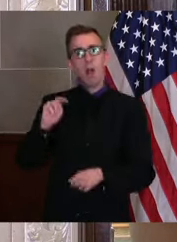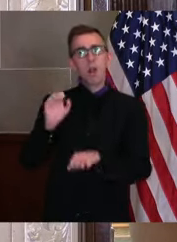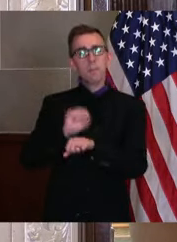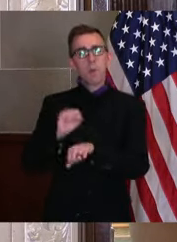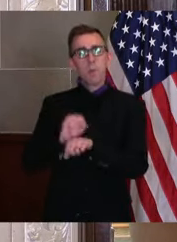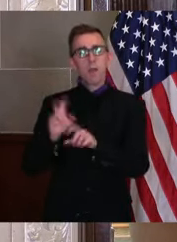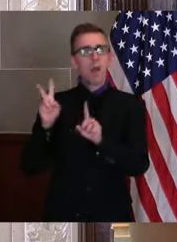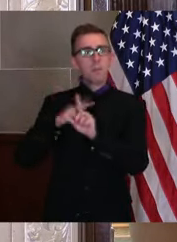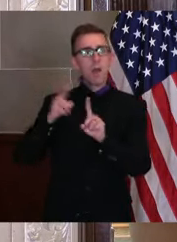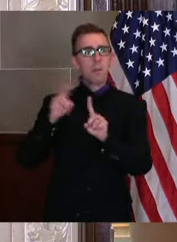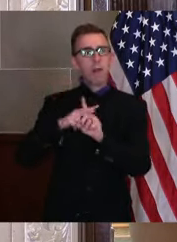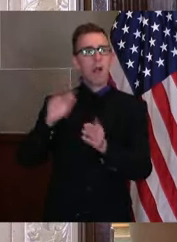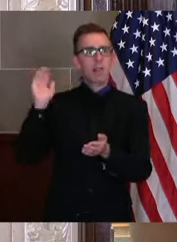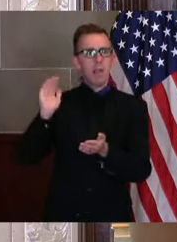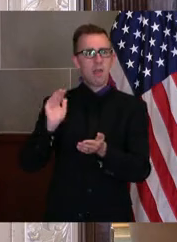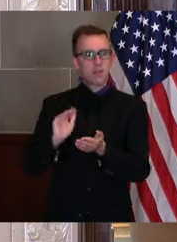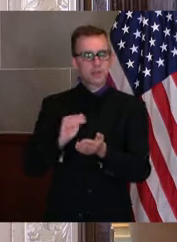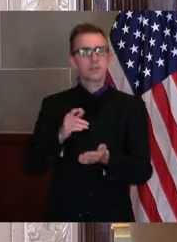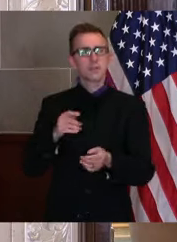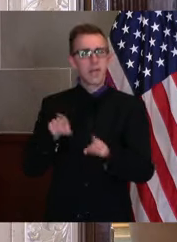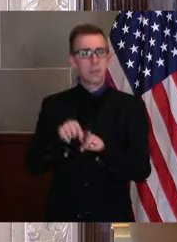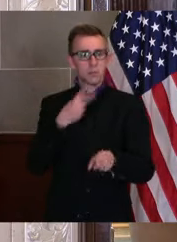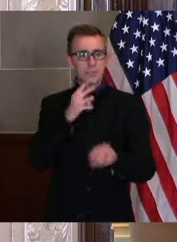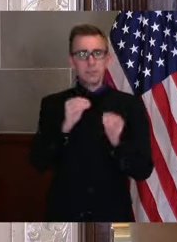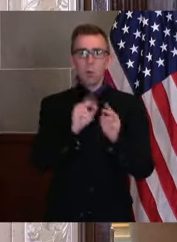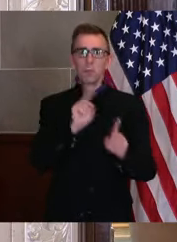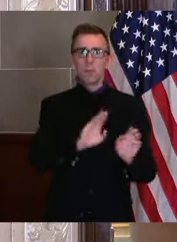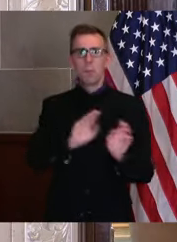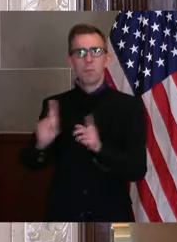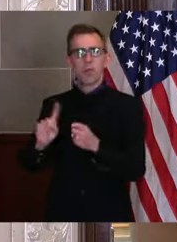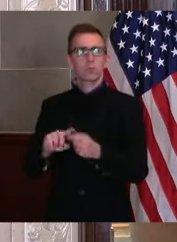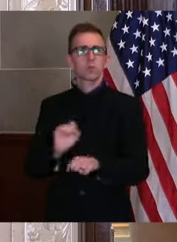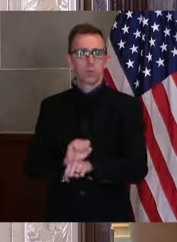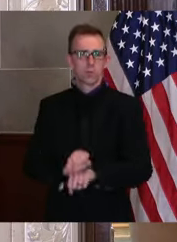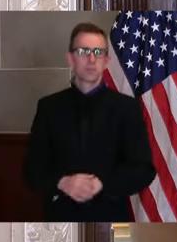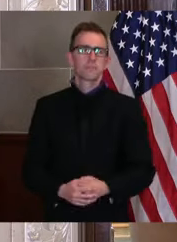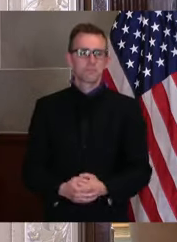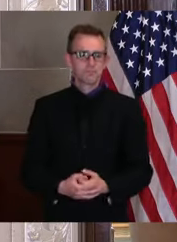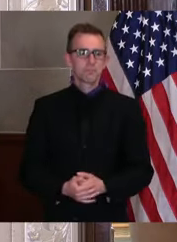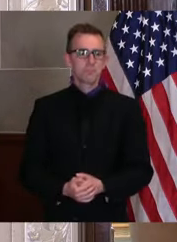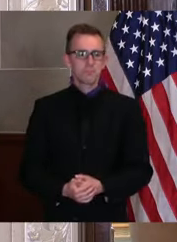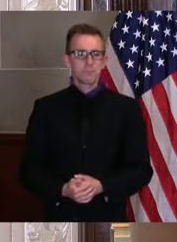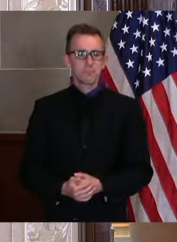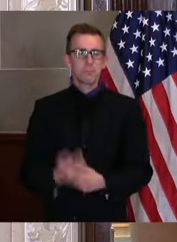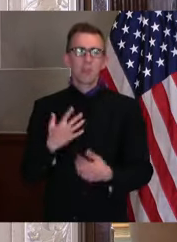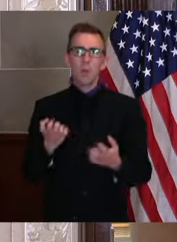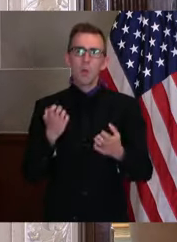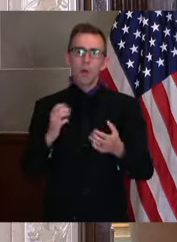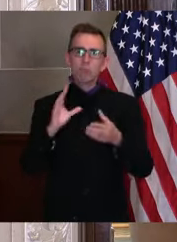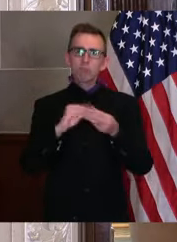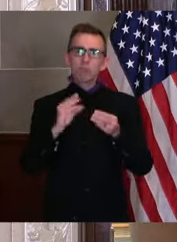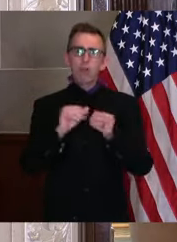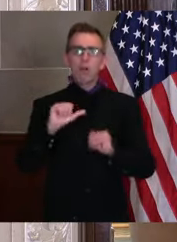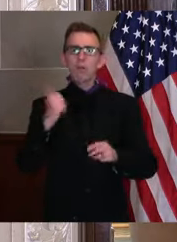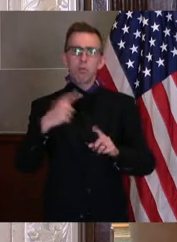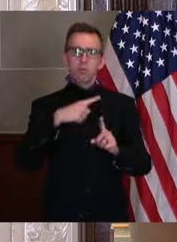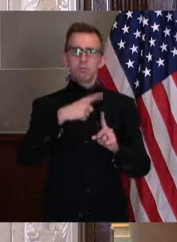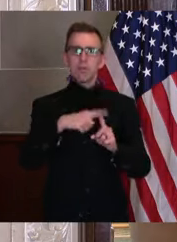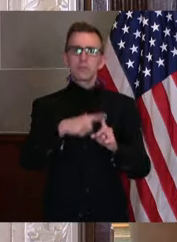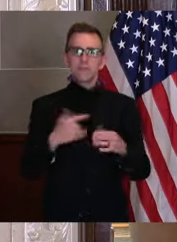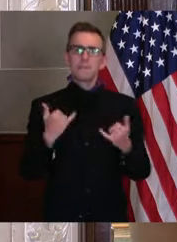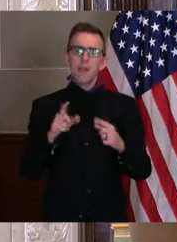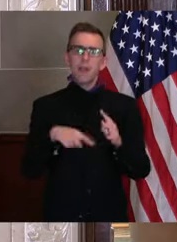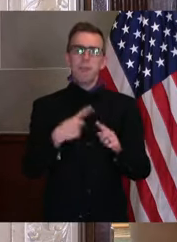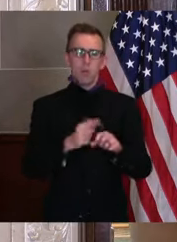declined as Missourians return to work. I'd like to share another positive story with you today about